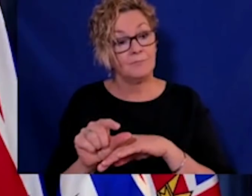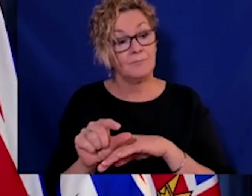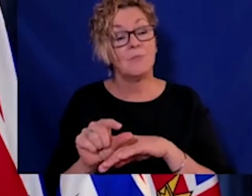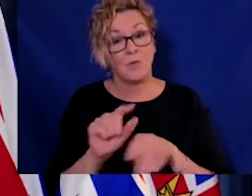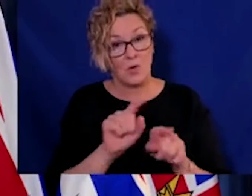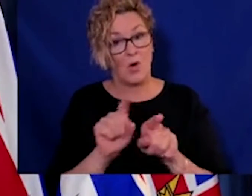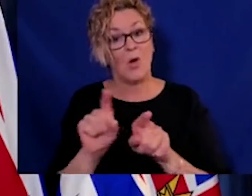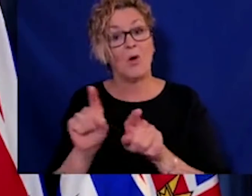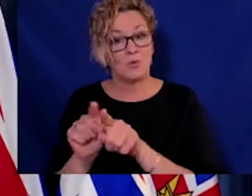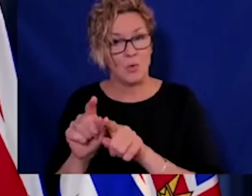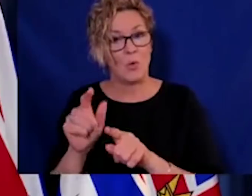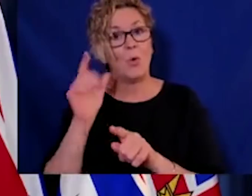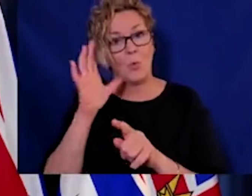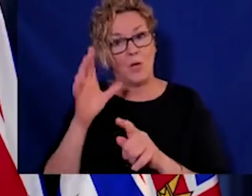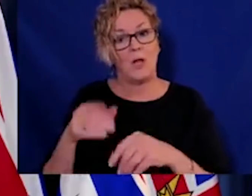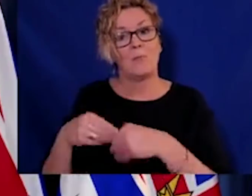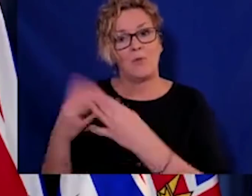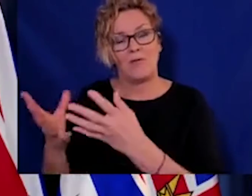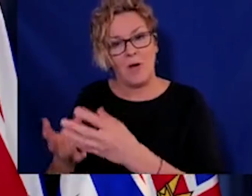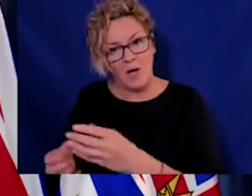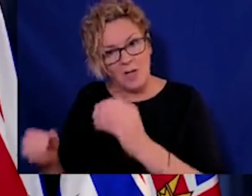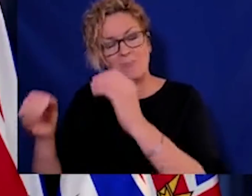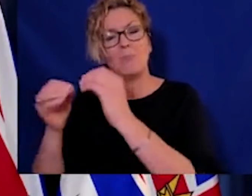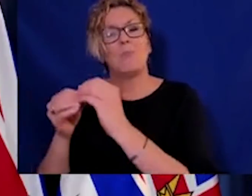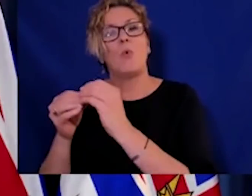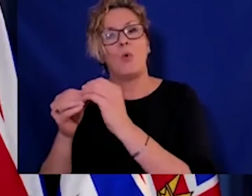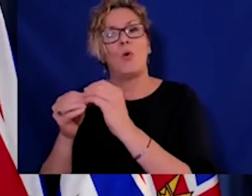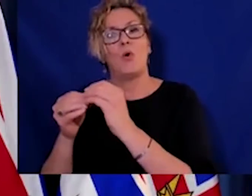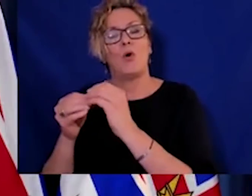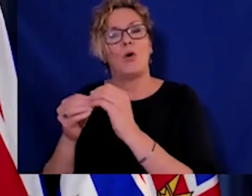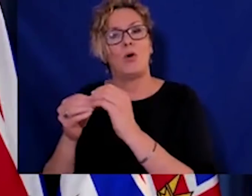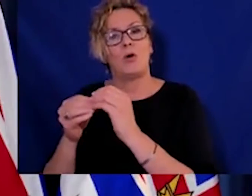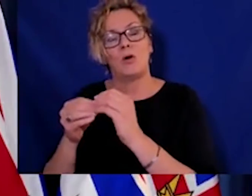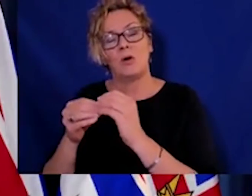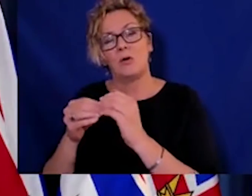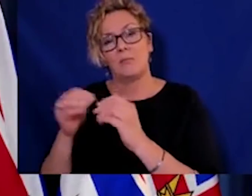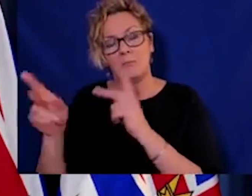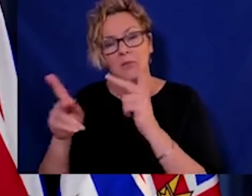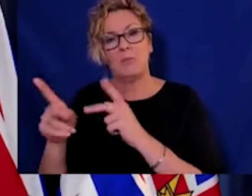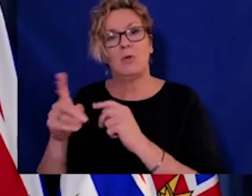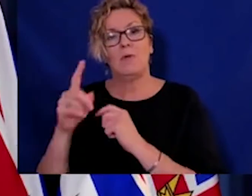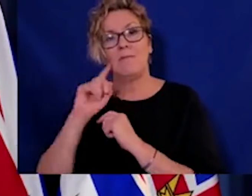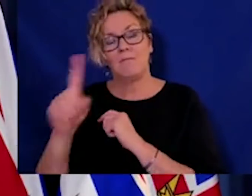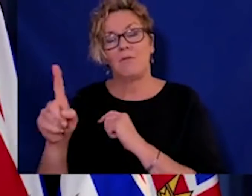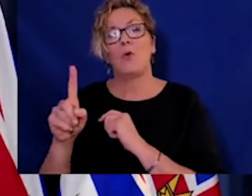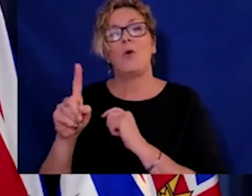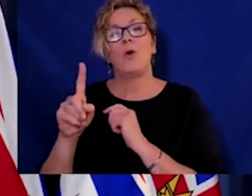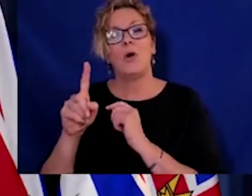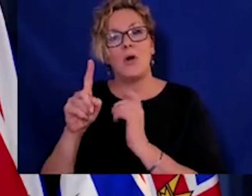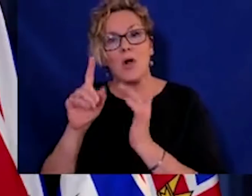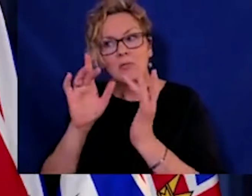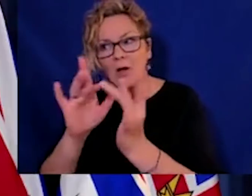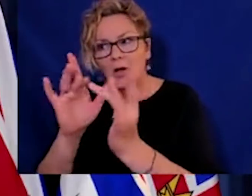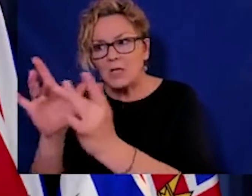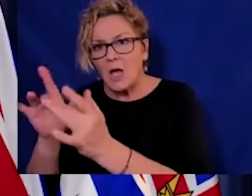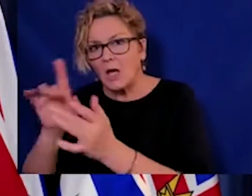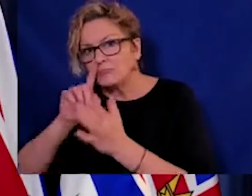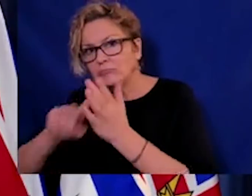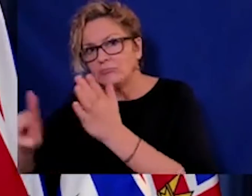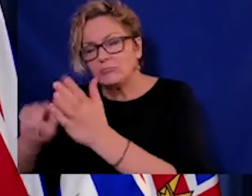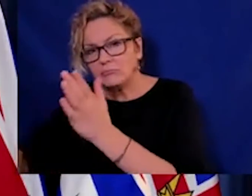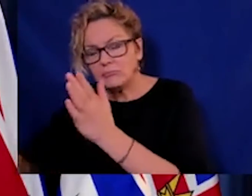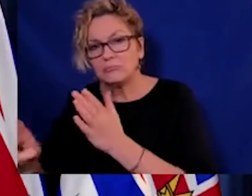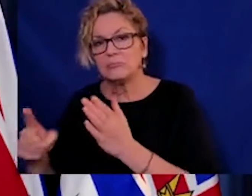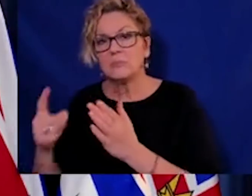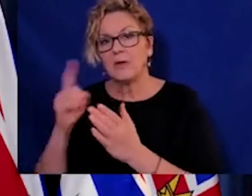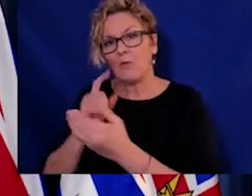days, contact tracing resources to the Fraser Health Authority. That's 70 FTEs that will start work shortly to support their contact